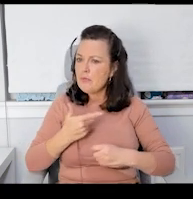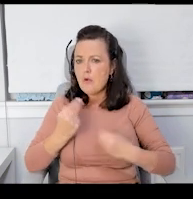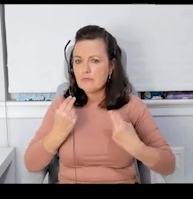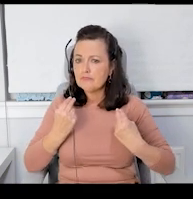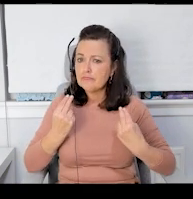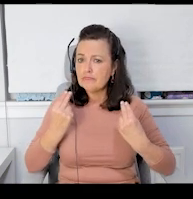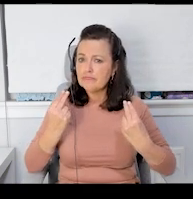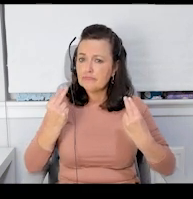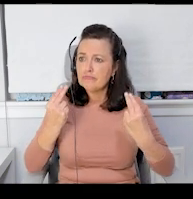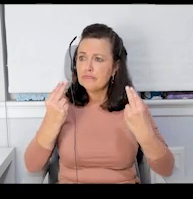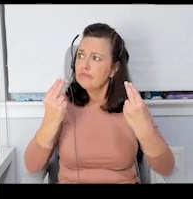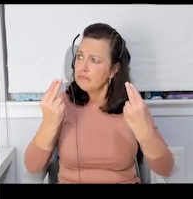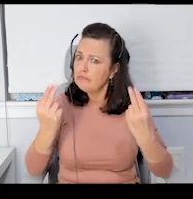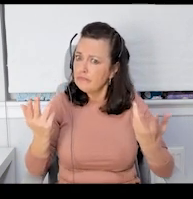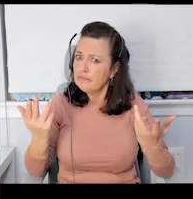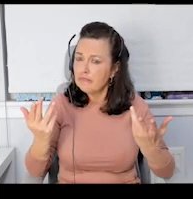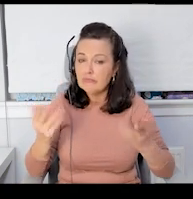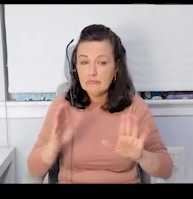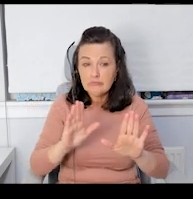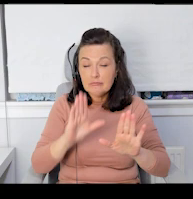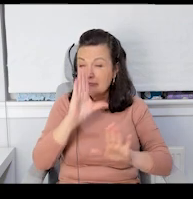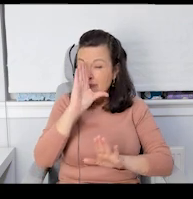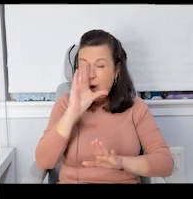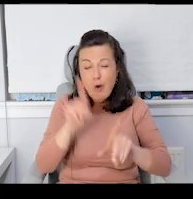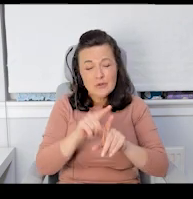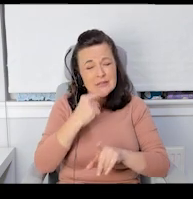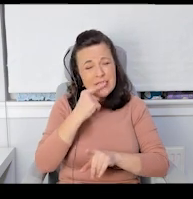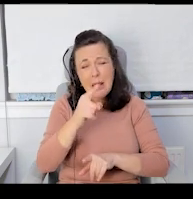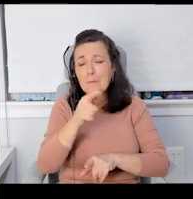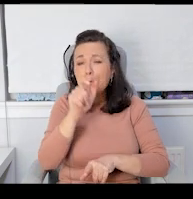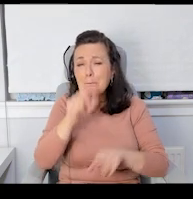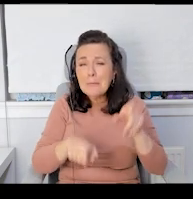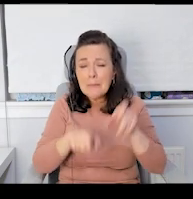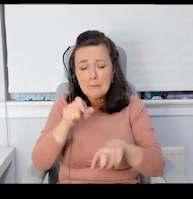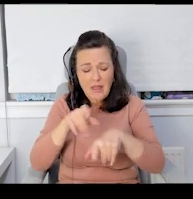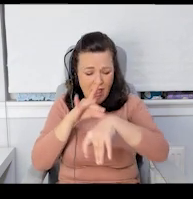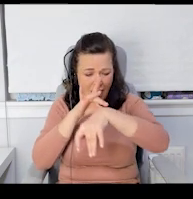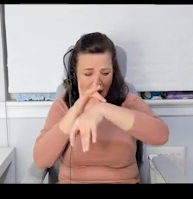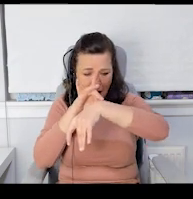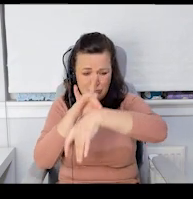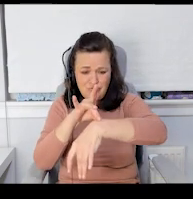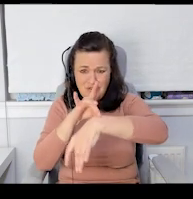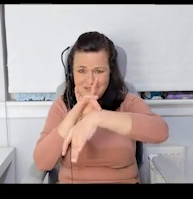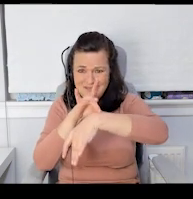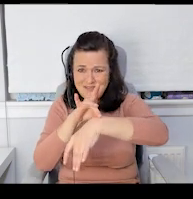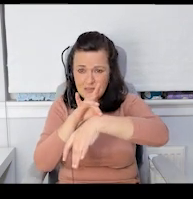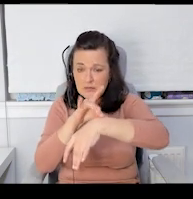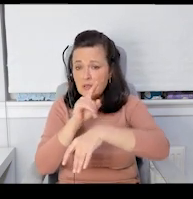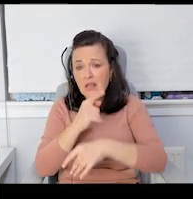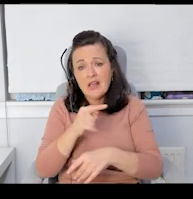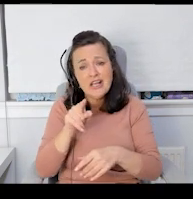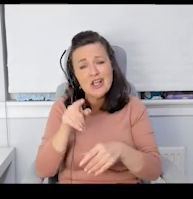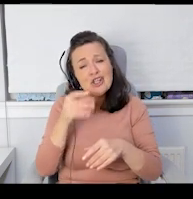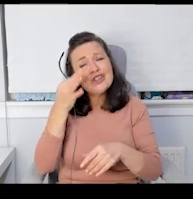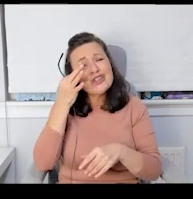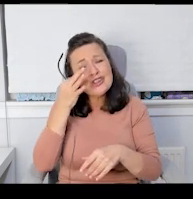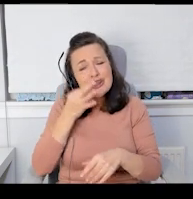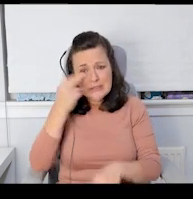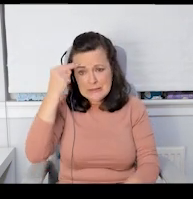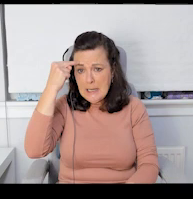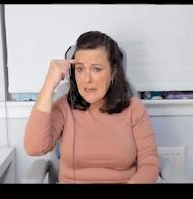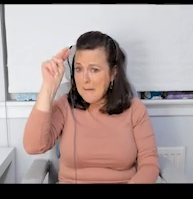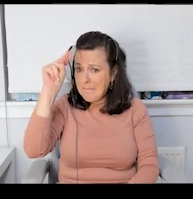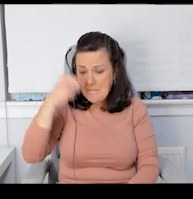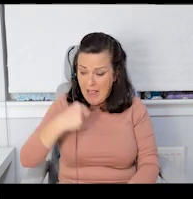tell people that the apprentice is just a title. You know, the last 3 years I've been doing the same job as any other software